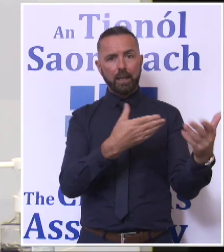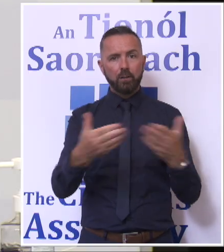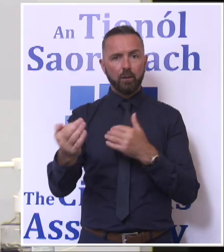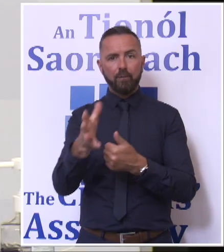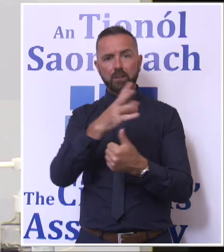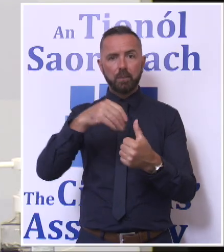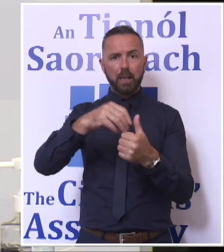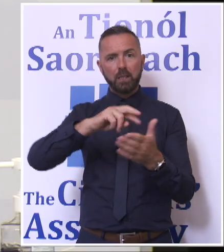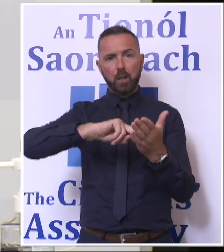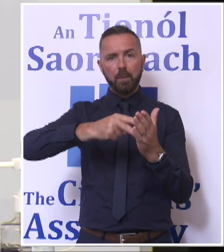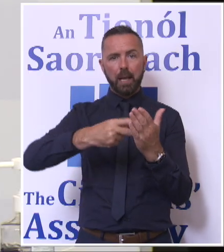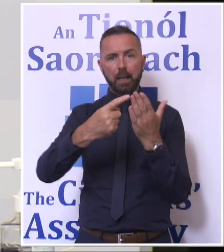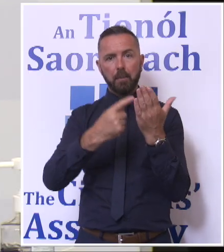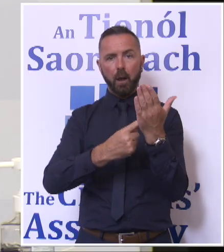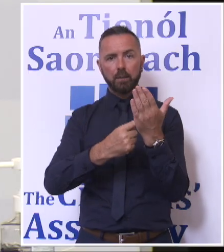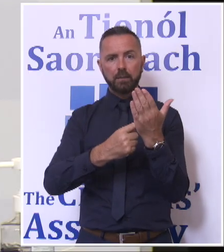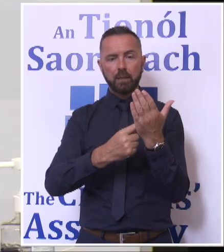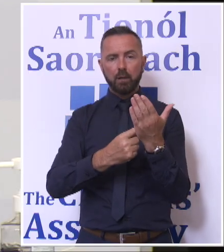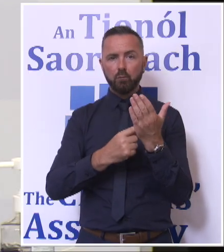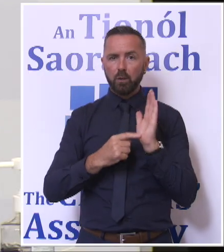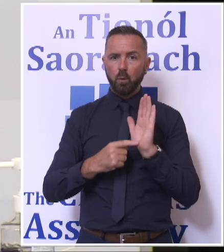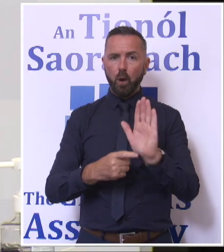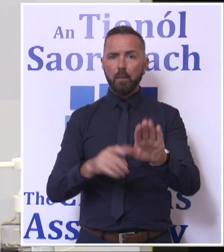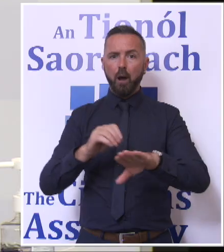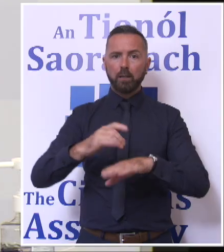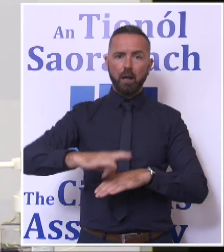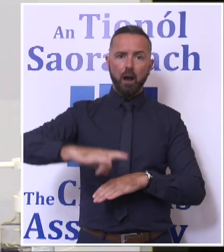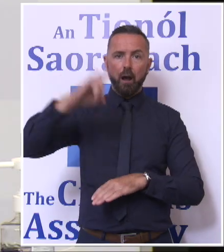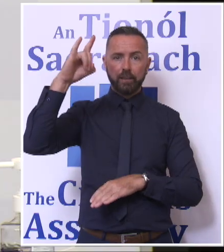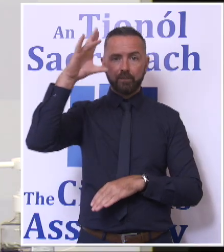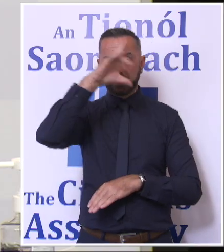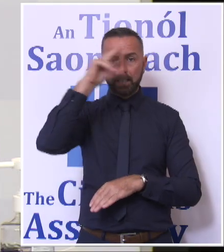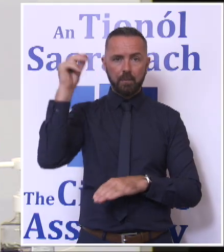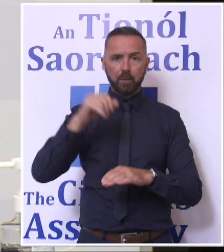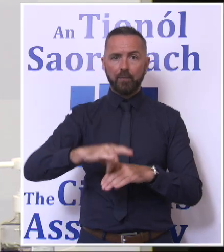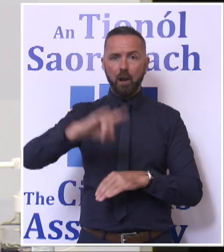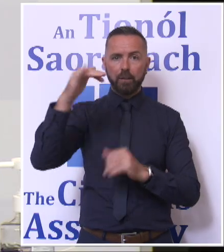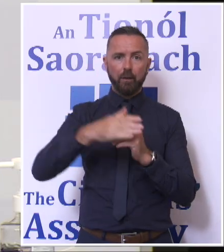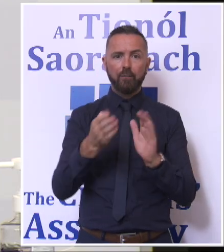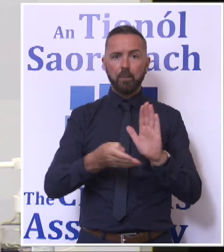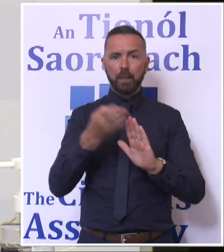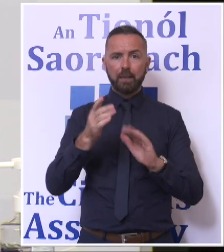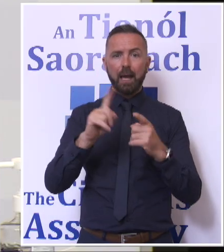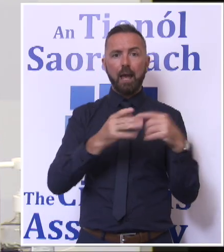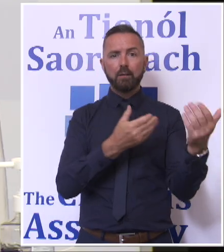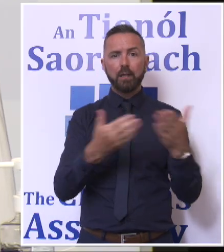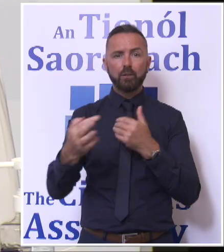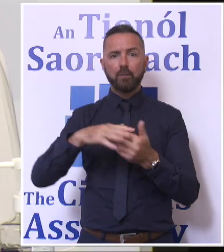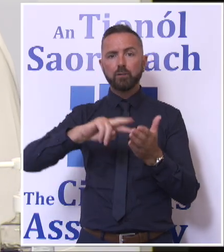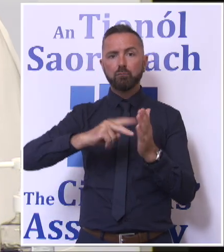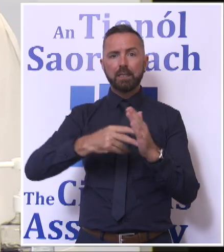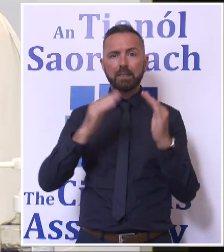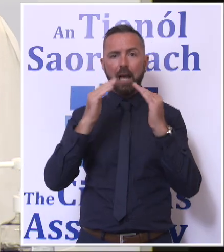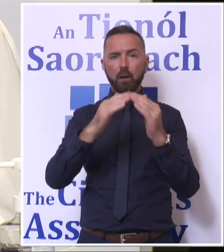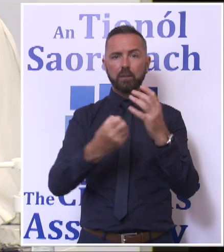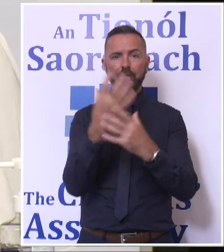special planning policy requirements on height, build to rent, for example, and as Seána noted, the introduction of strategic housing